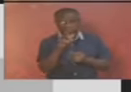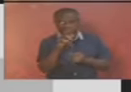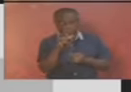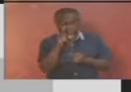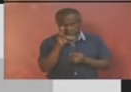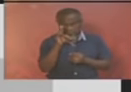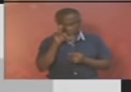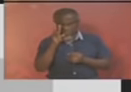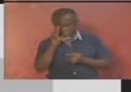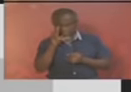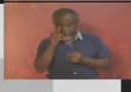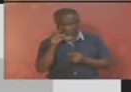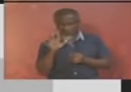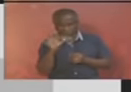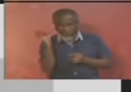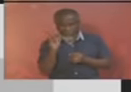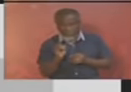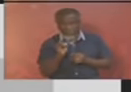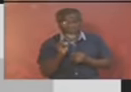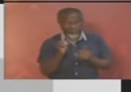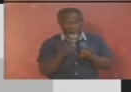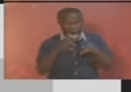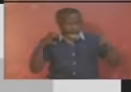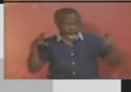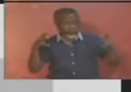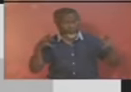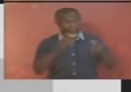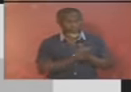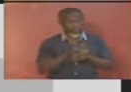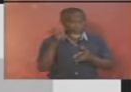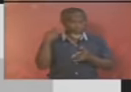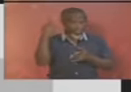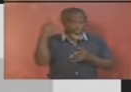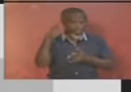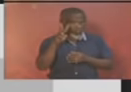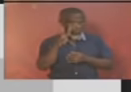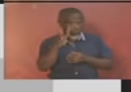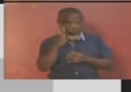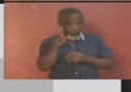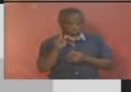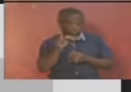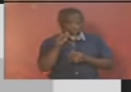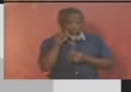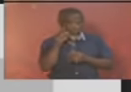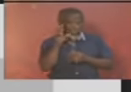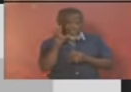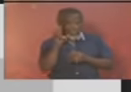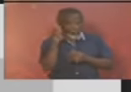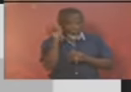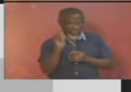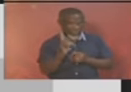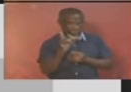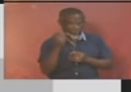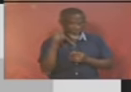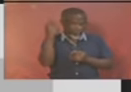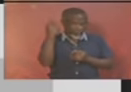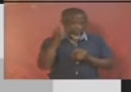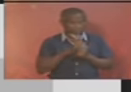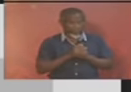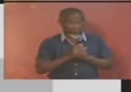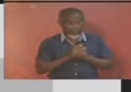26.5% being the largest proportion. Hypertension, 20.6%. Heart disease or cerebral